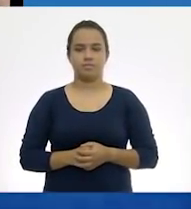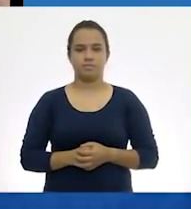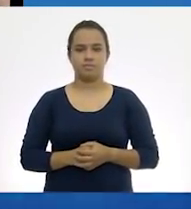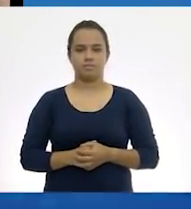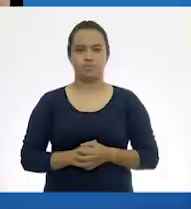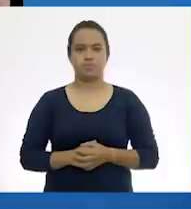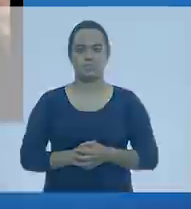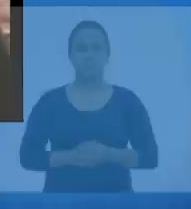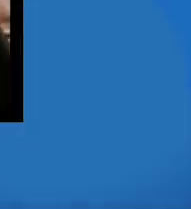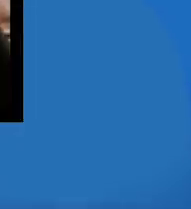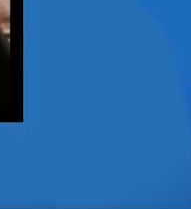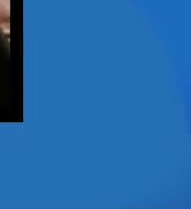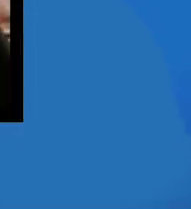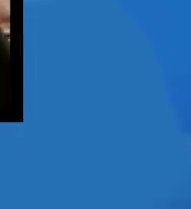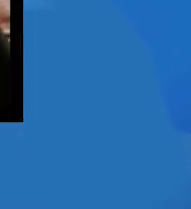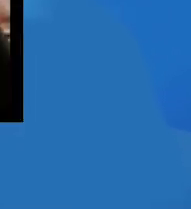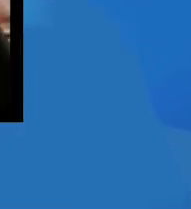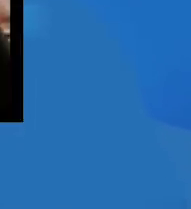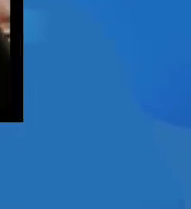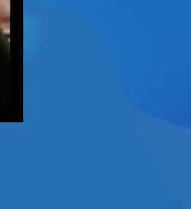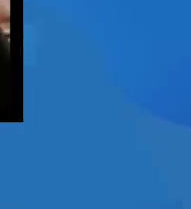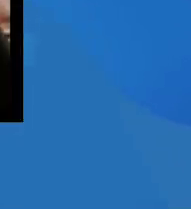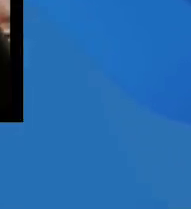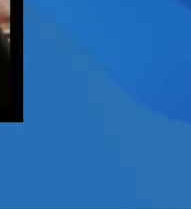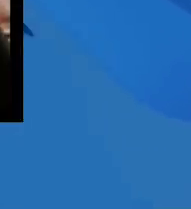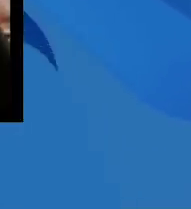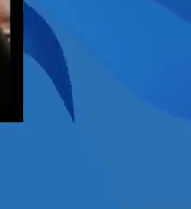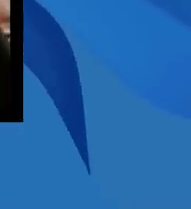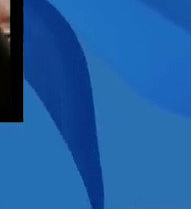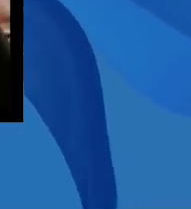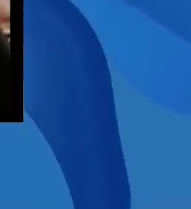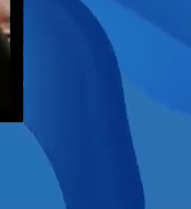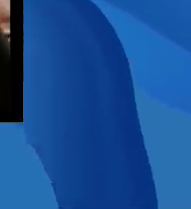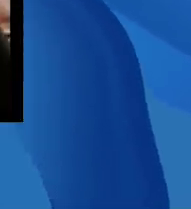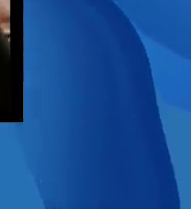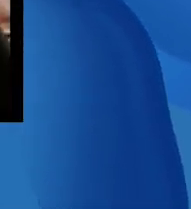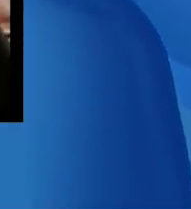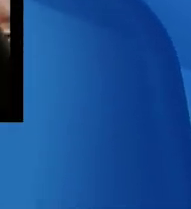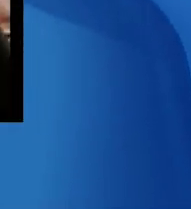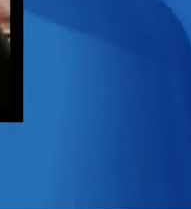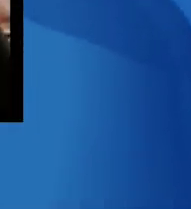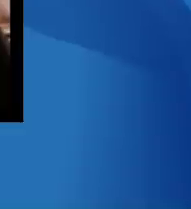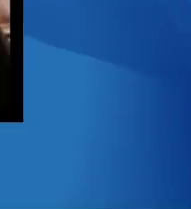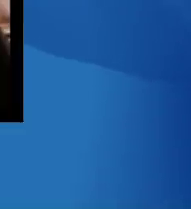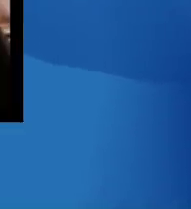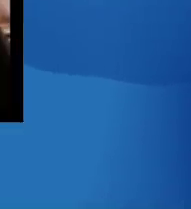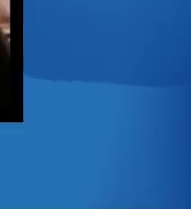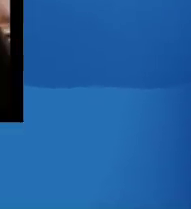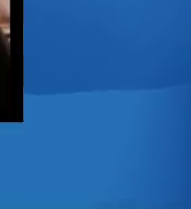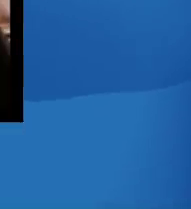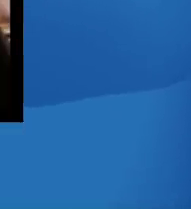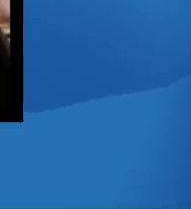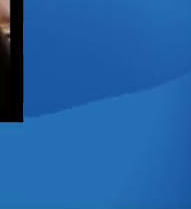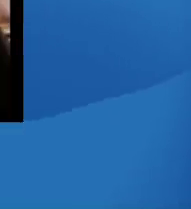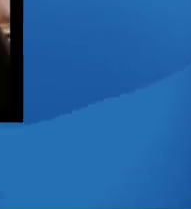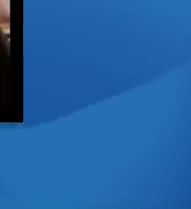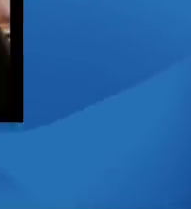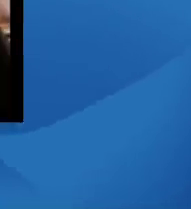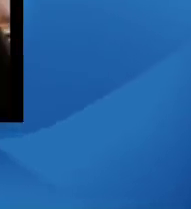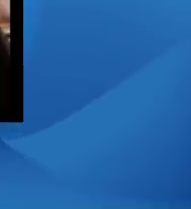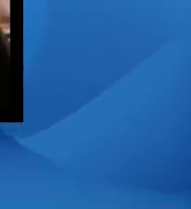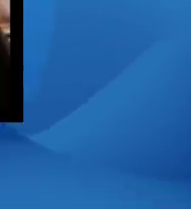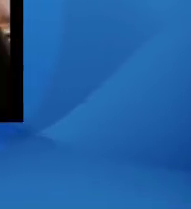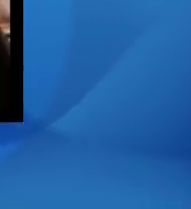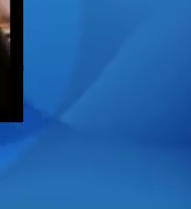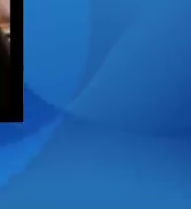of going into a disaster search and rescue situation and being able to just observe or use small